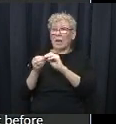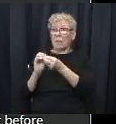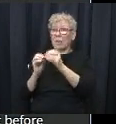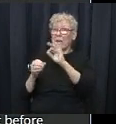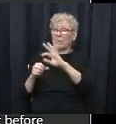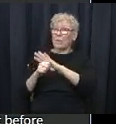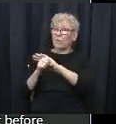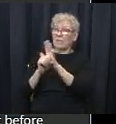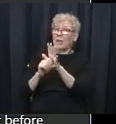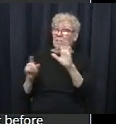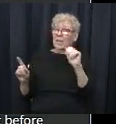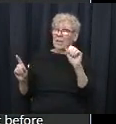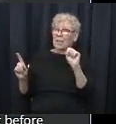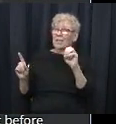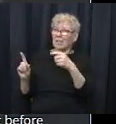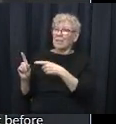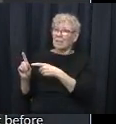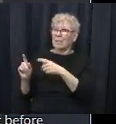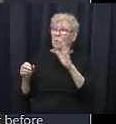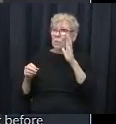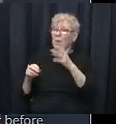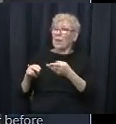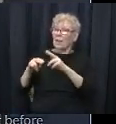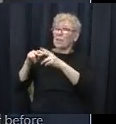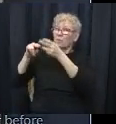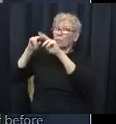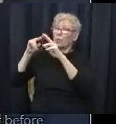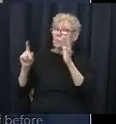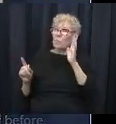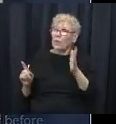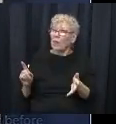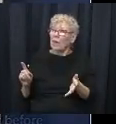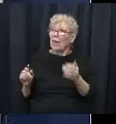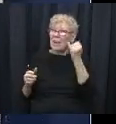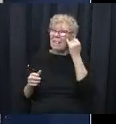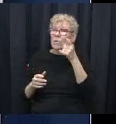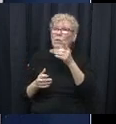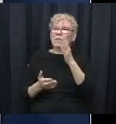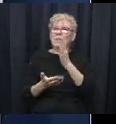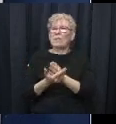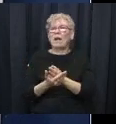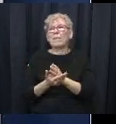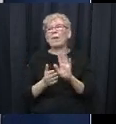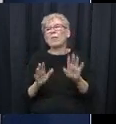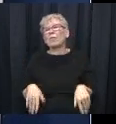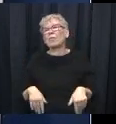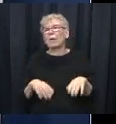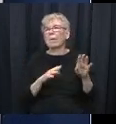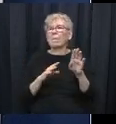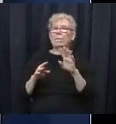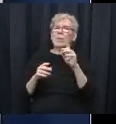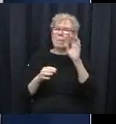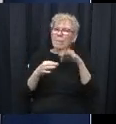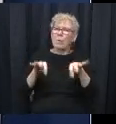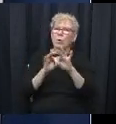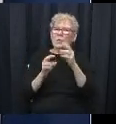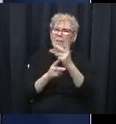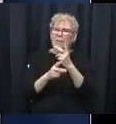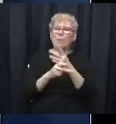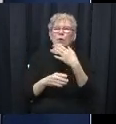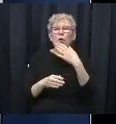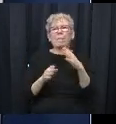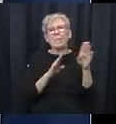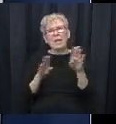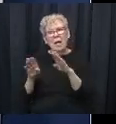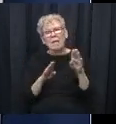light on in the horizon. Every day, more and more Coloradans are being vaccinated. It's so exciting. I visited 6 vaccination sites.